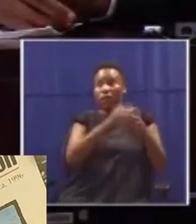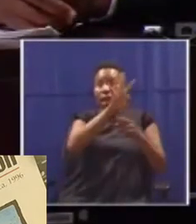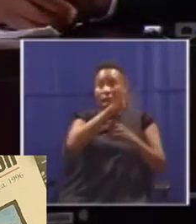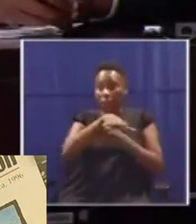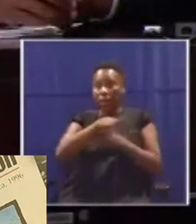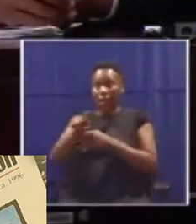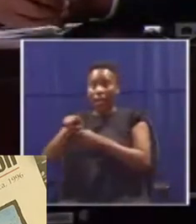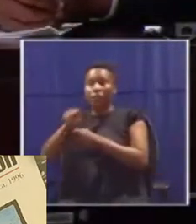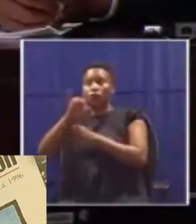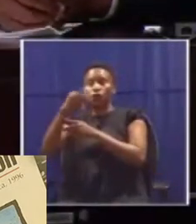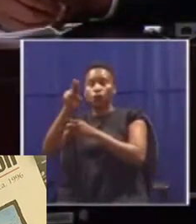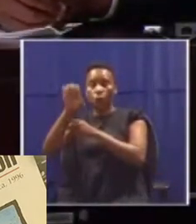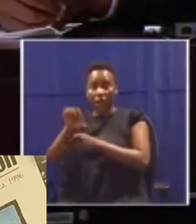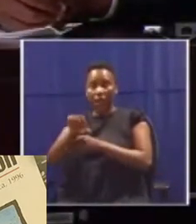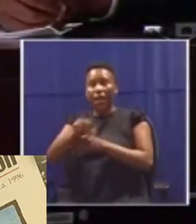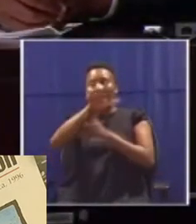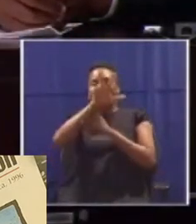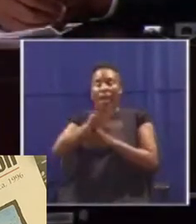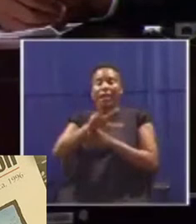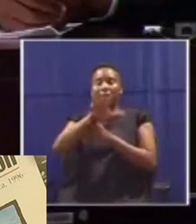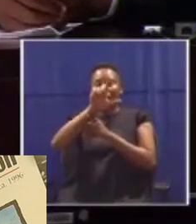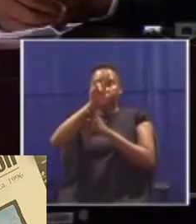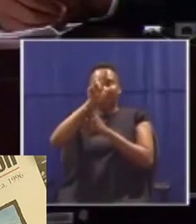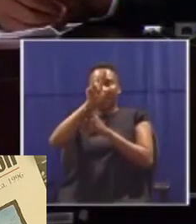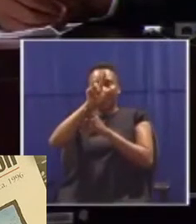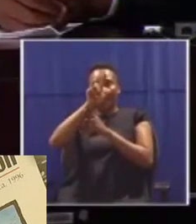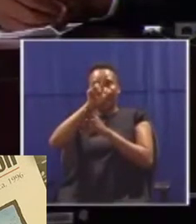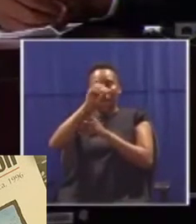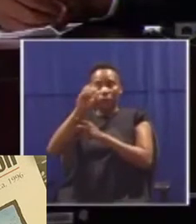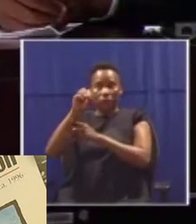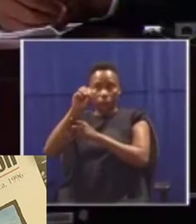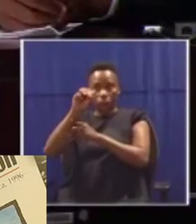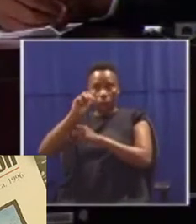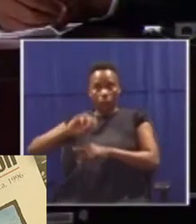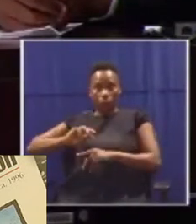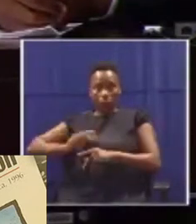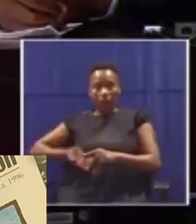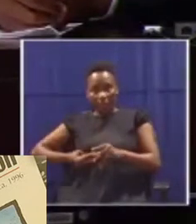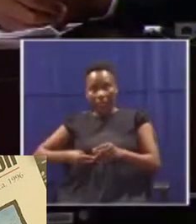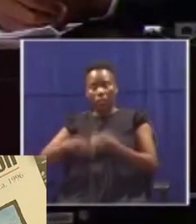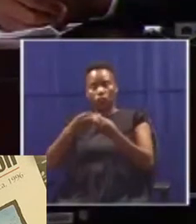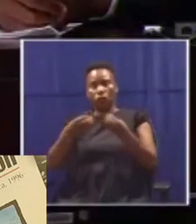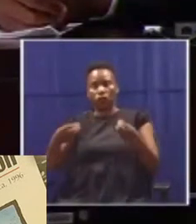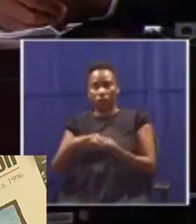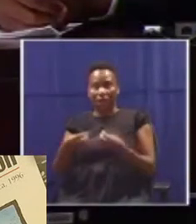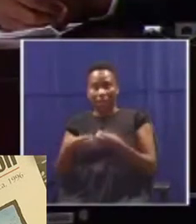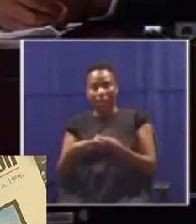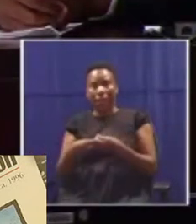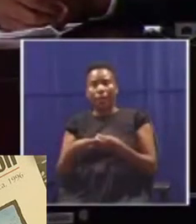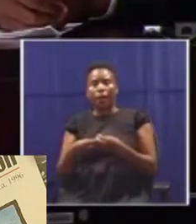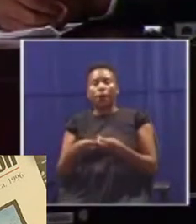855 women and 243 children were murdered. In a full year from